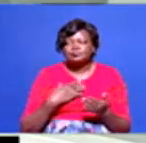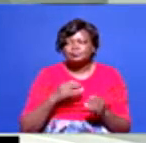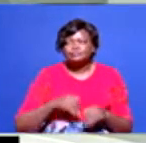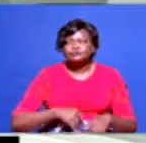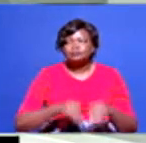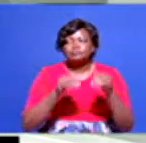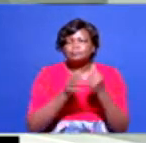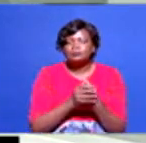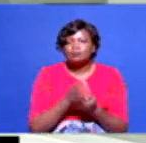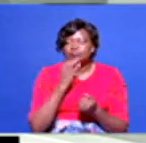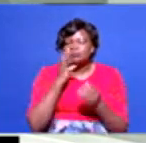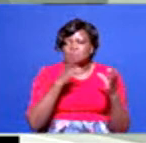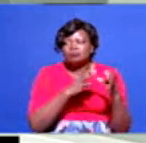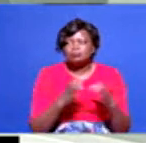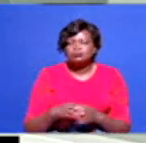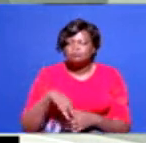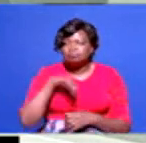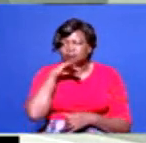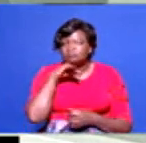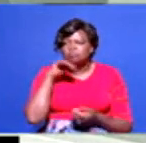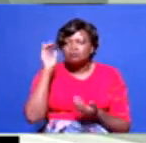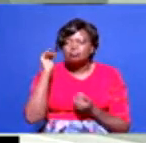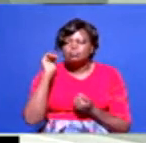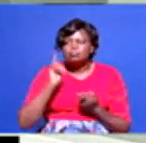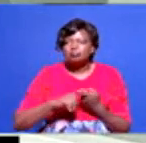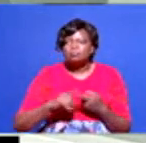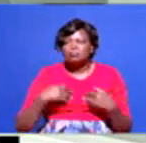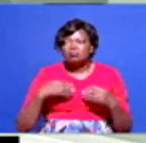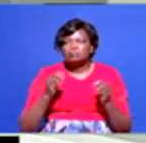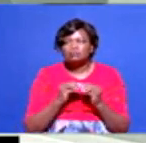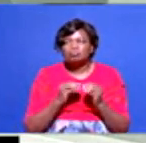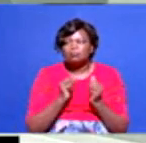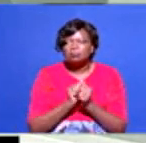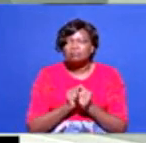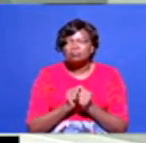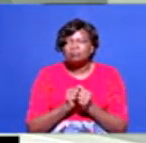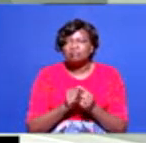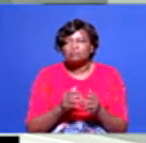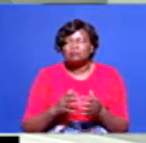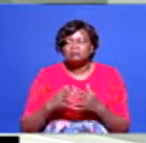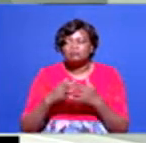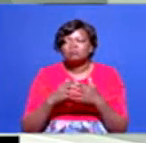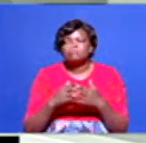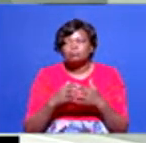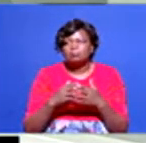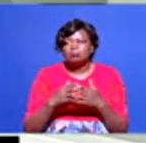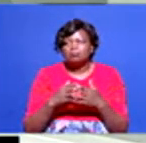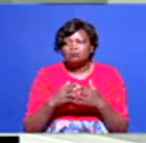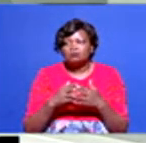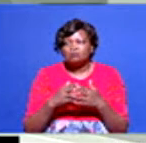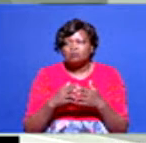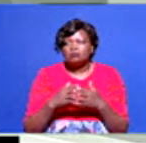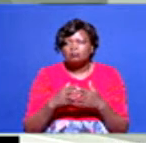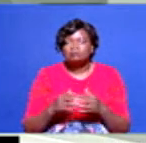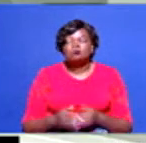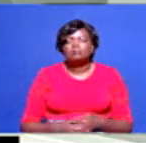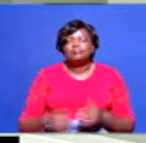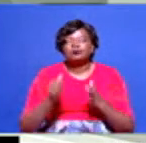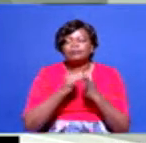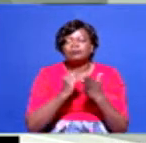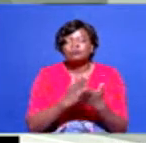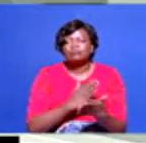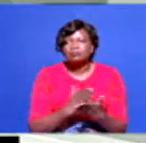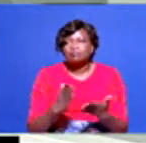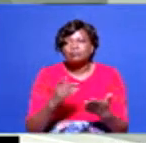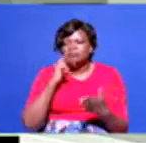ODM party, Raila is expected to hold meetings with the U.S. Chamber of Commerce, the U.S. State Department for